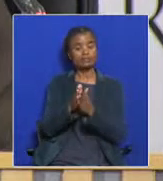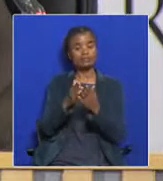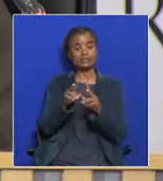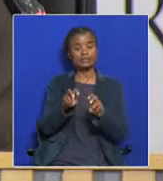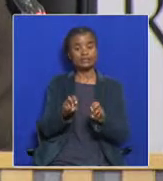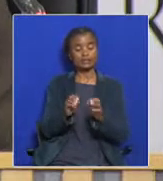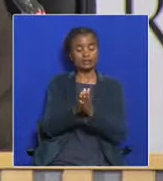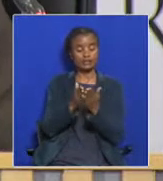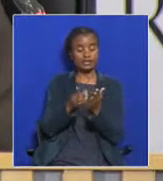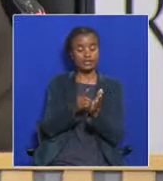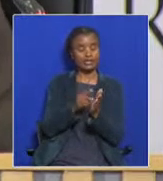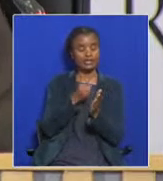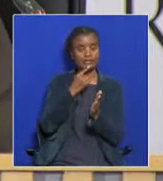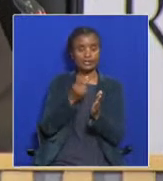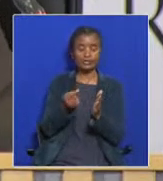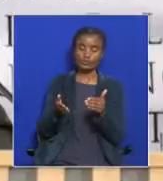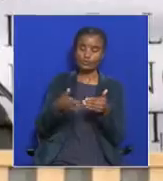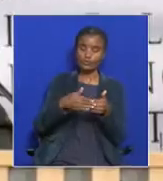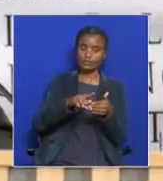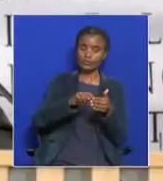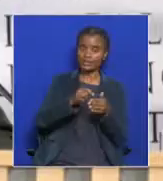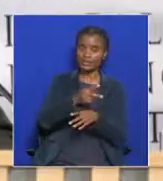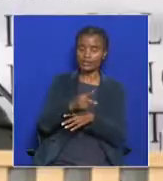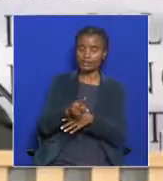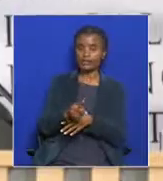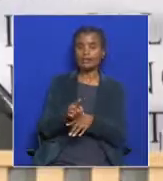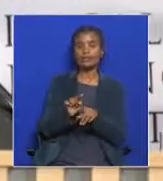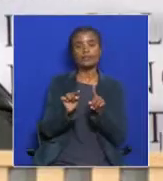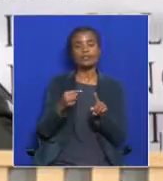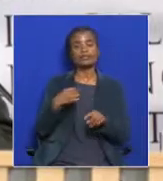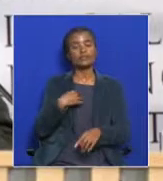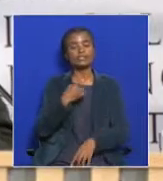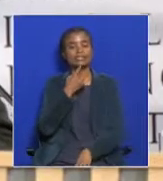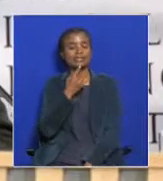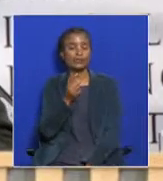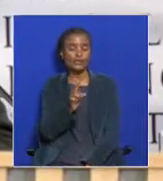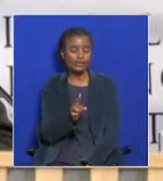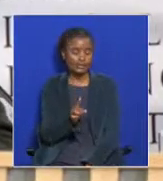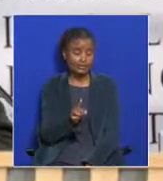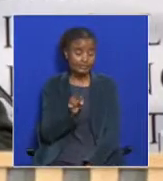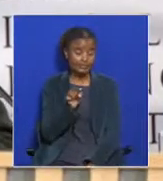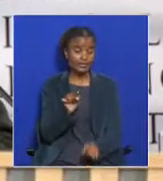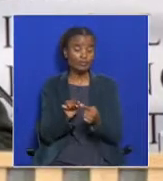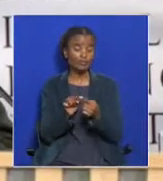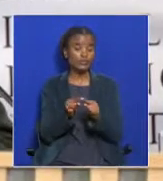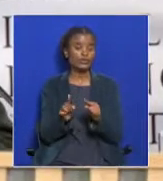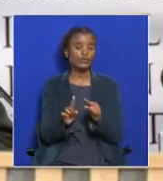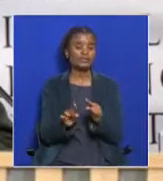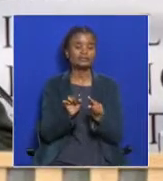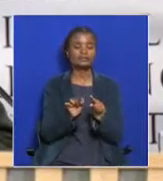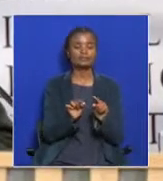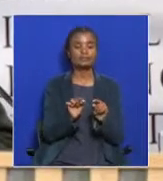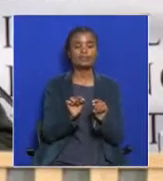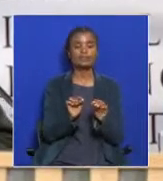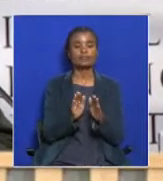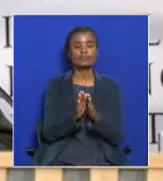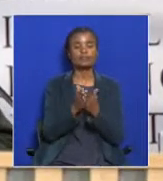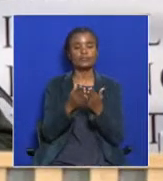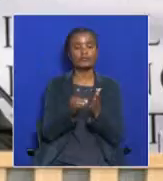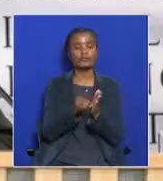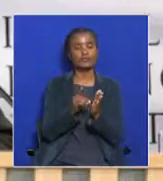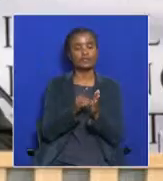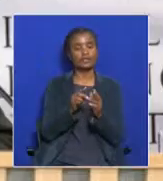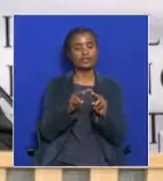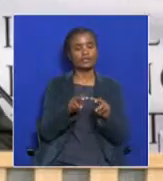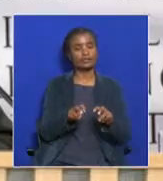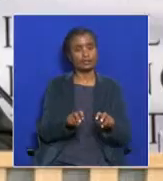Yes, okay. So I am saying this point makes the point that this investigation diary is absolutely unreliable. I agree with Commissioner